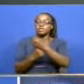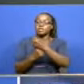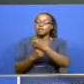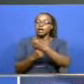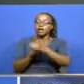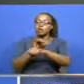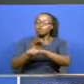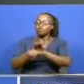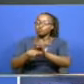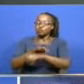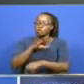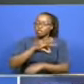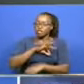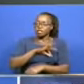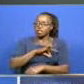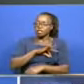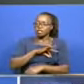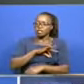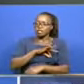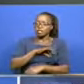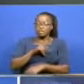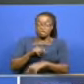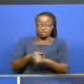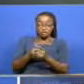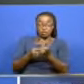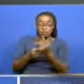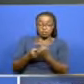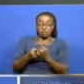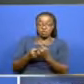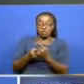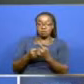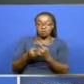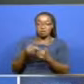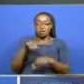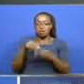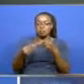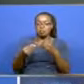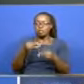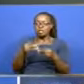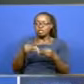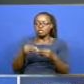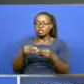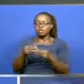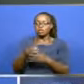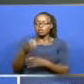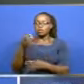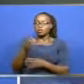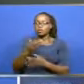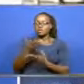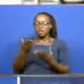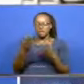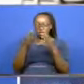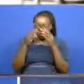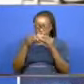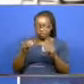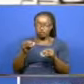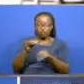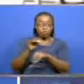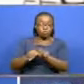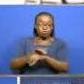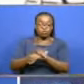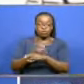guides. And this time when we came, no plastic bottles, which is now the rule in the park. That's really good. So bring your own